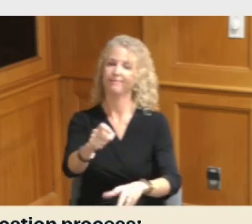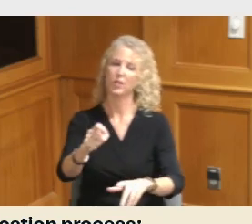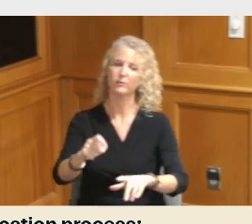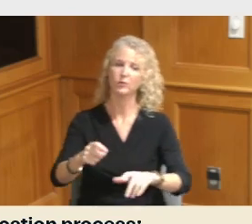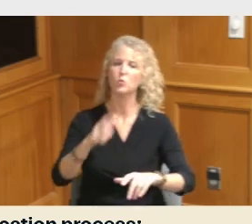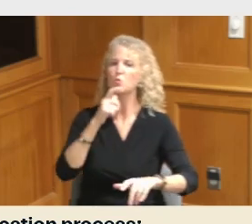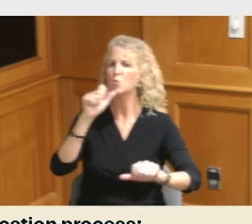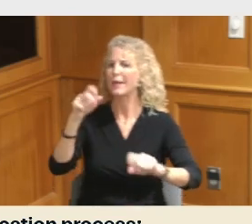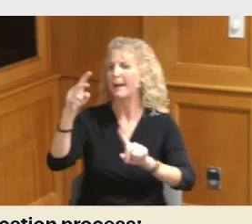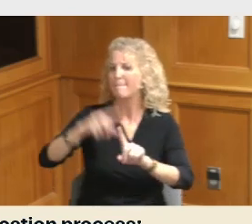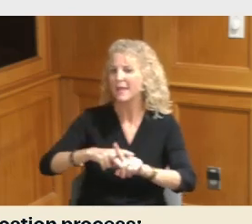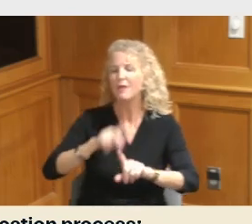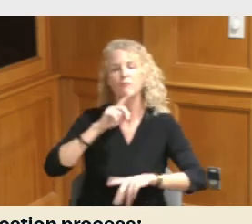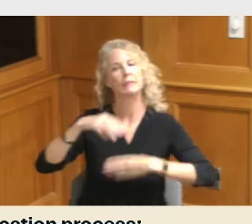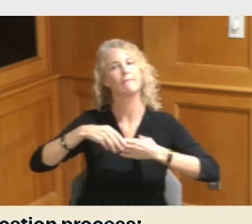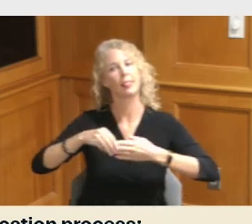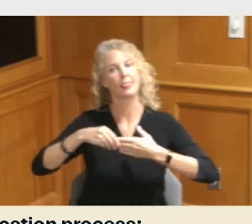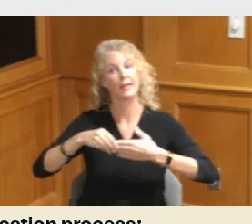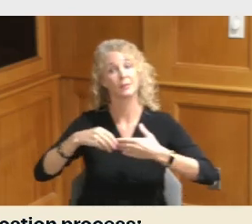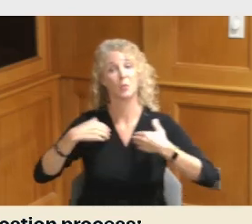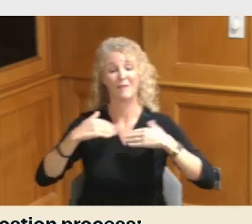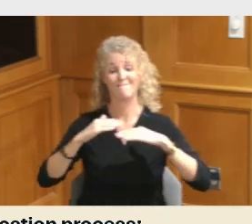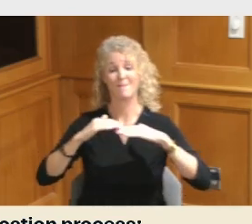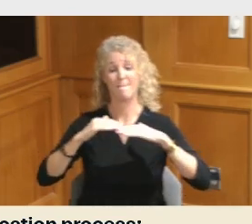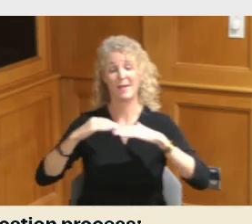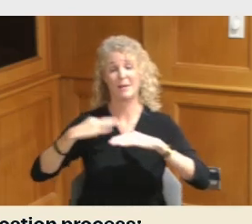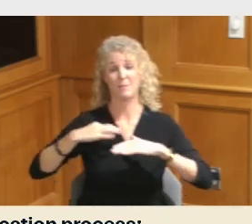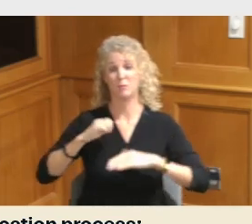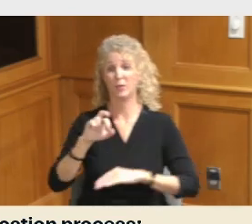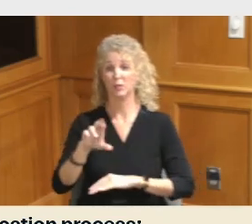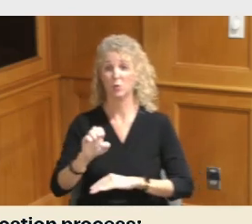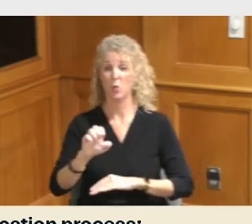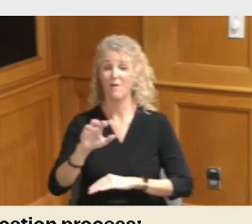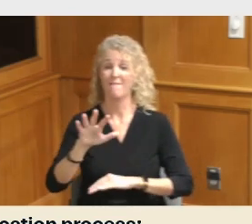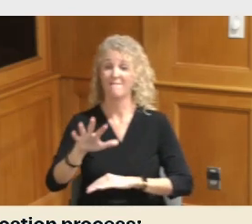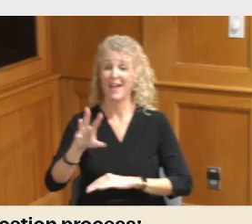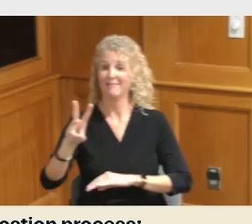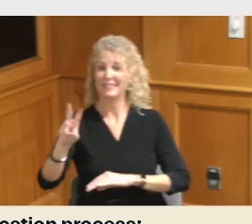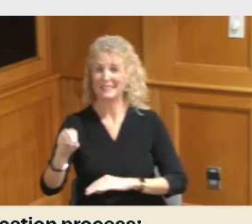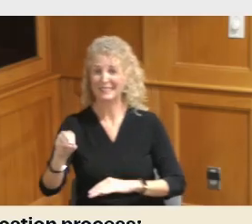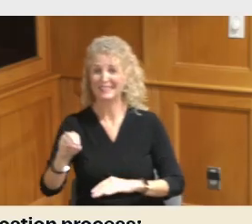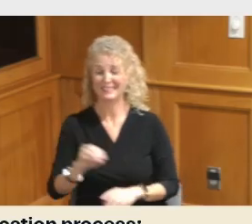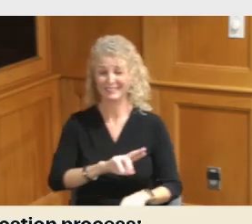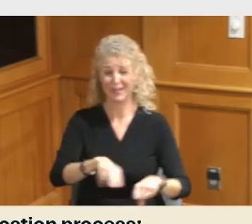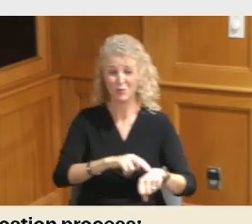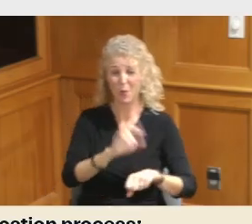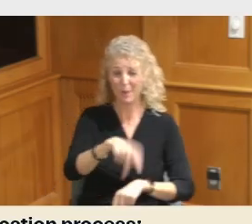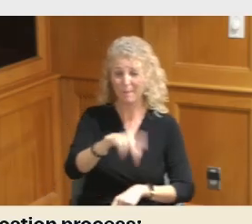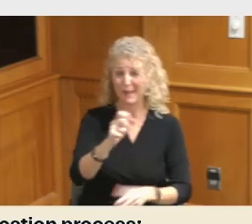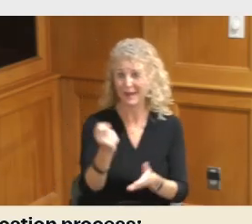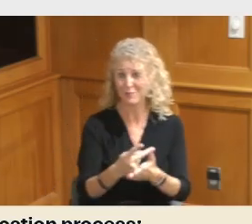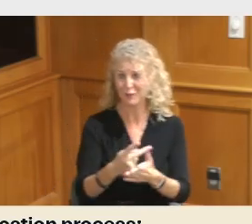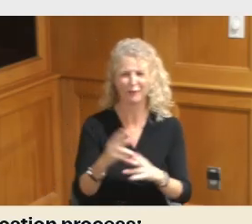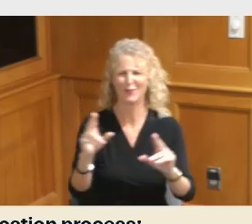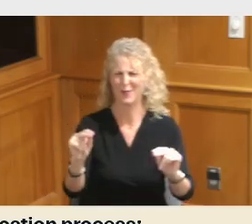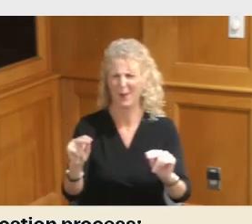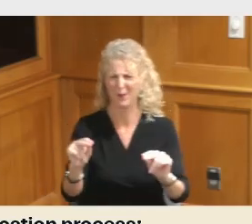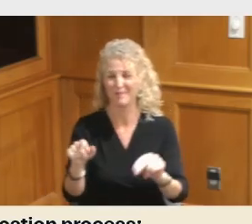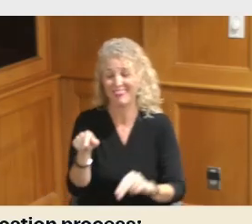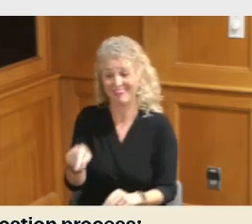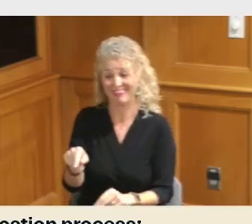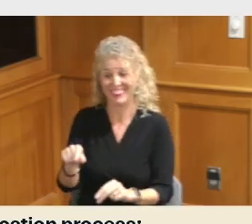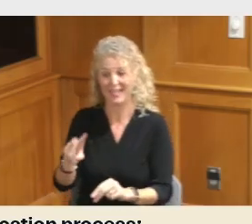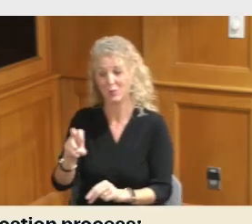are also very flexible. We have a minimum credit score of 560. That's not something a bank would ever really sign off on. And even Warsaw said,